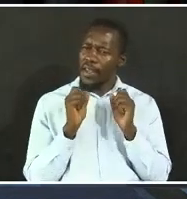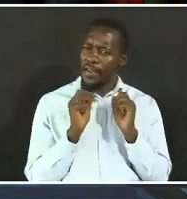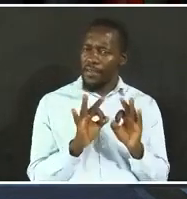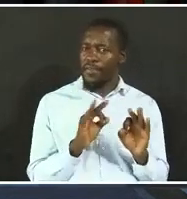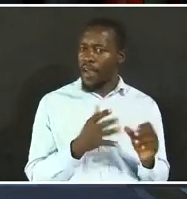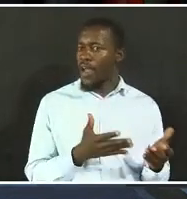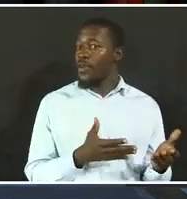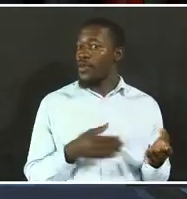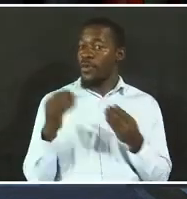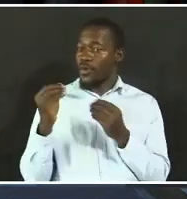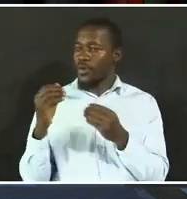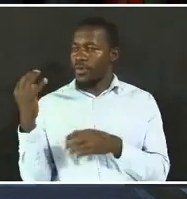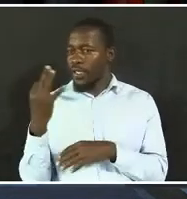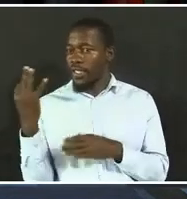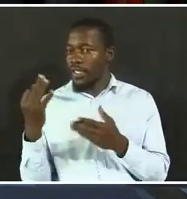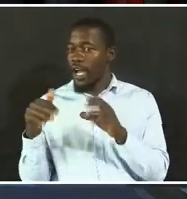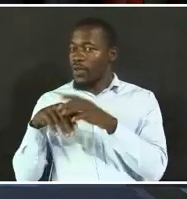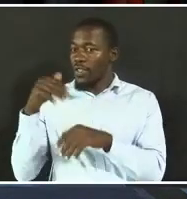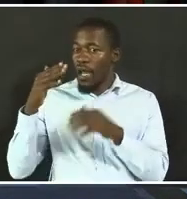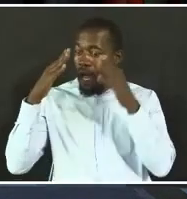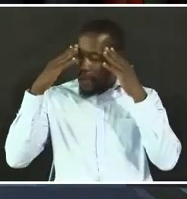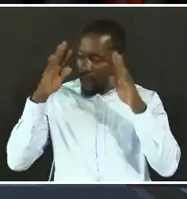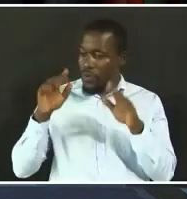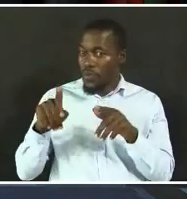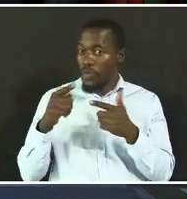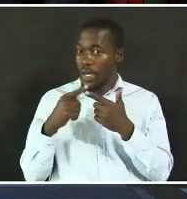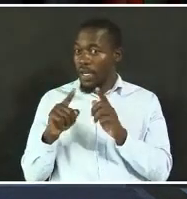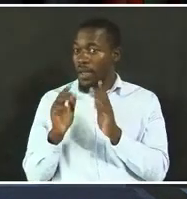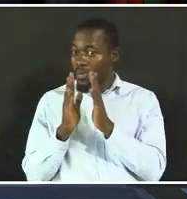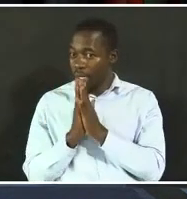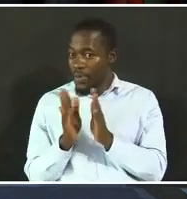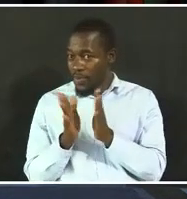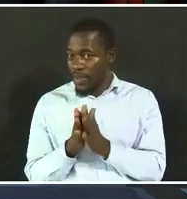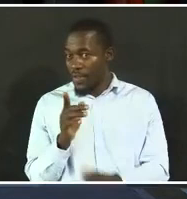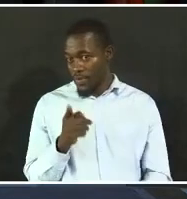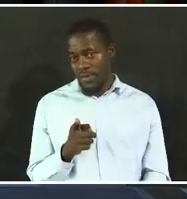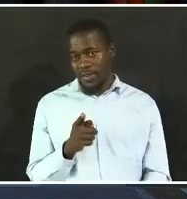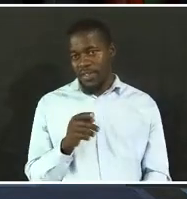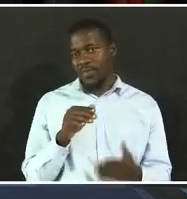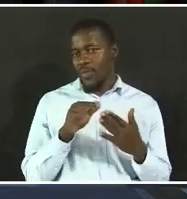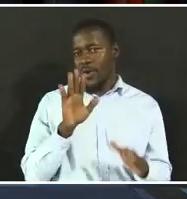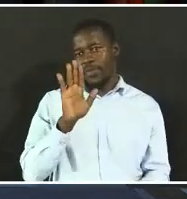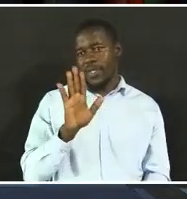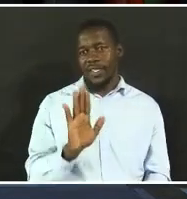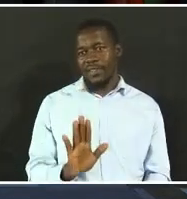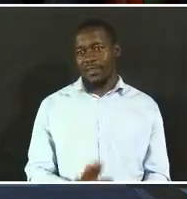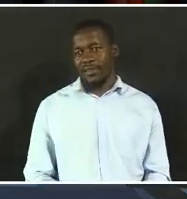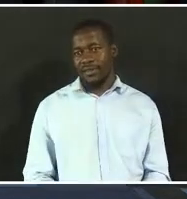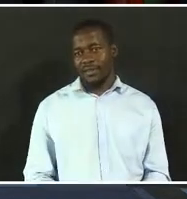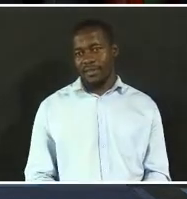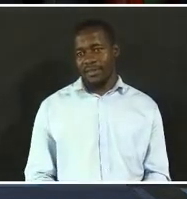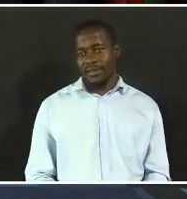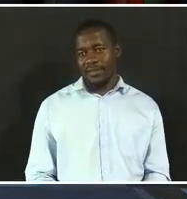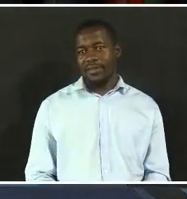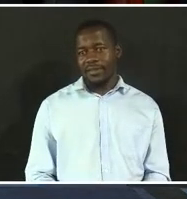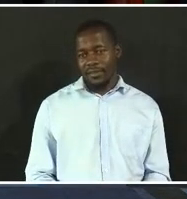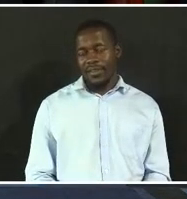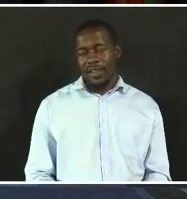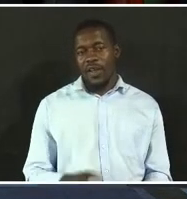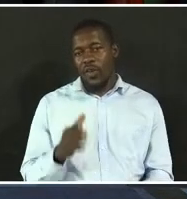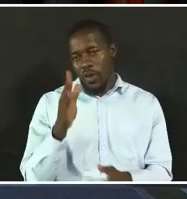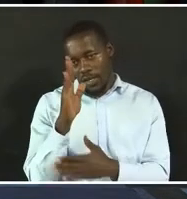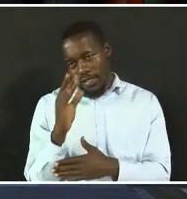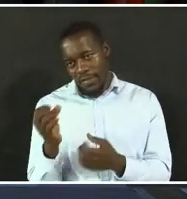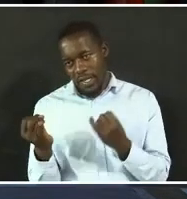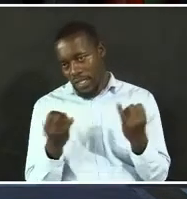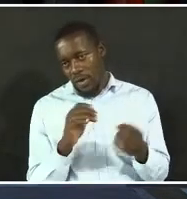total stranger. And that is what God is calling us to. In these last days, God is calling us to hospital chaplaincy ministry.